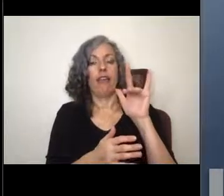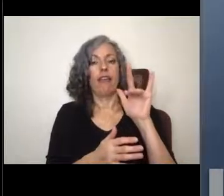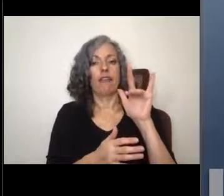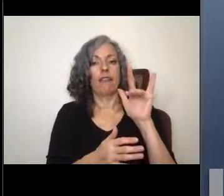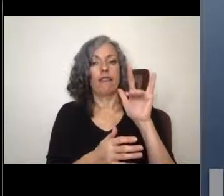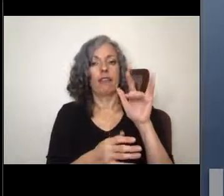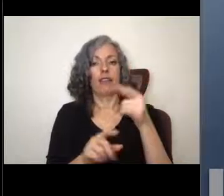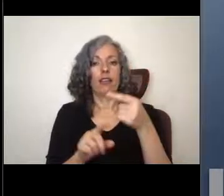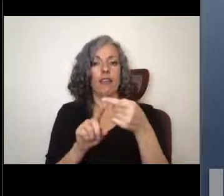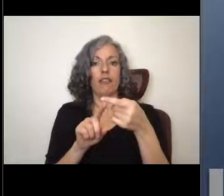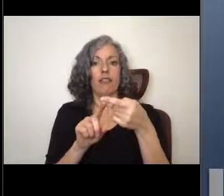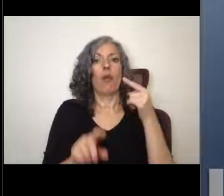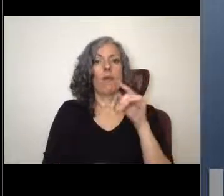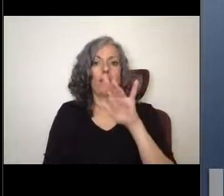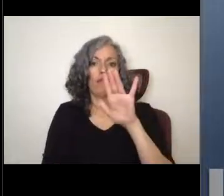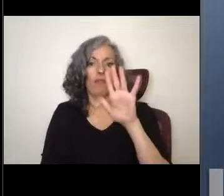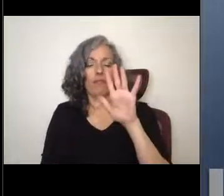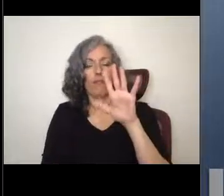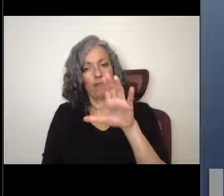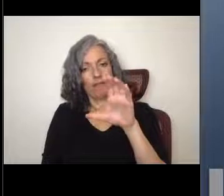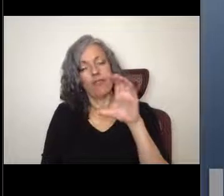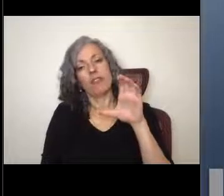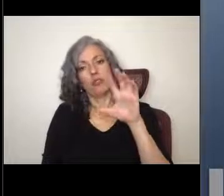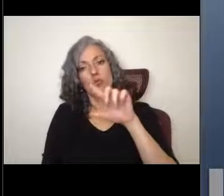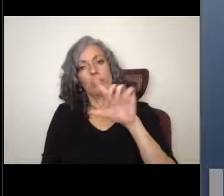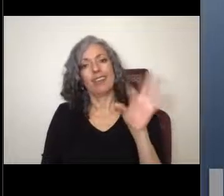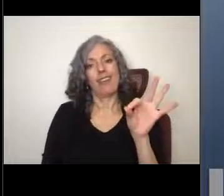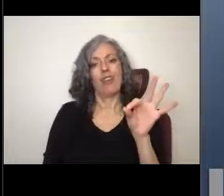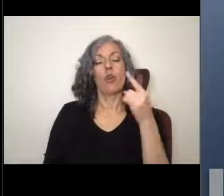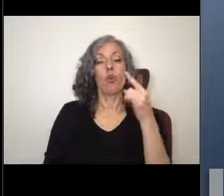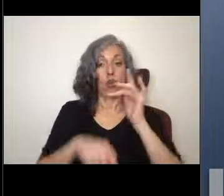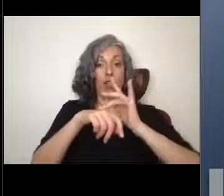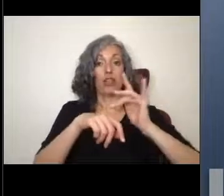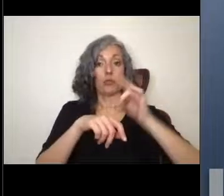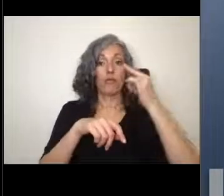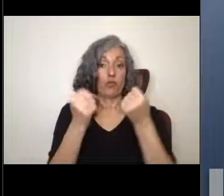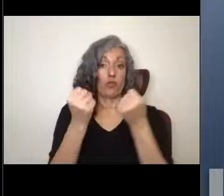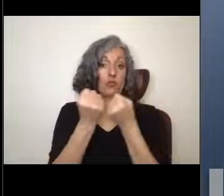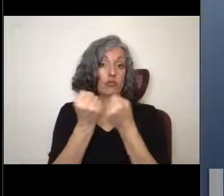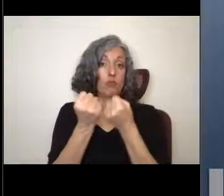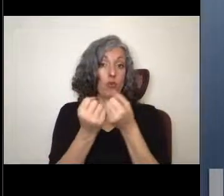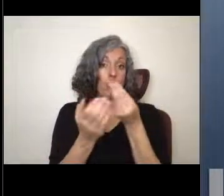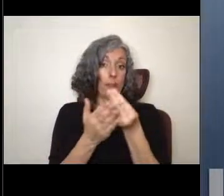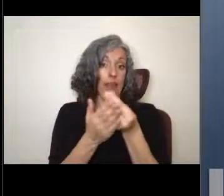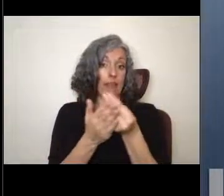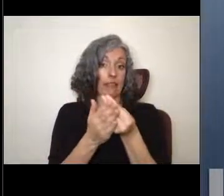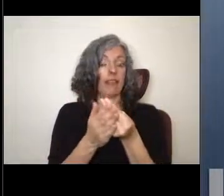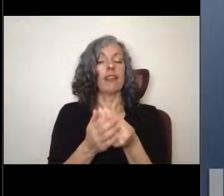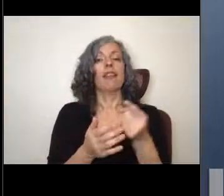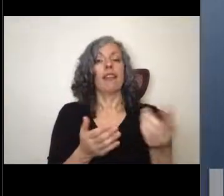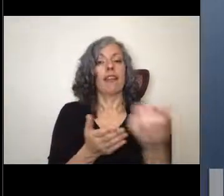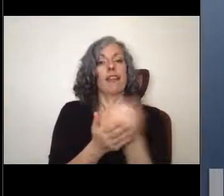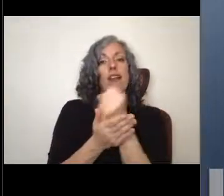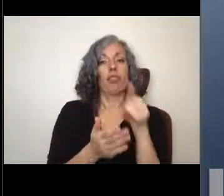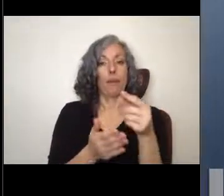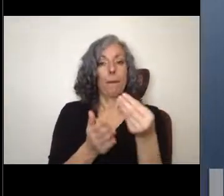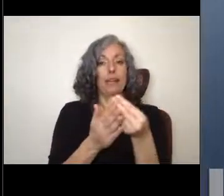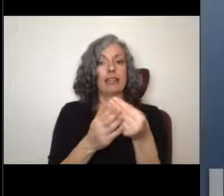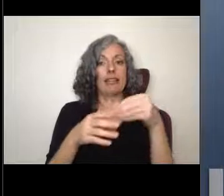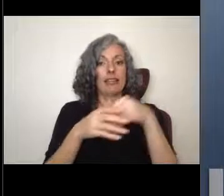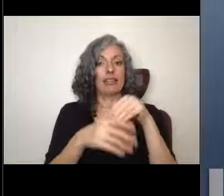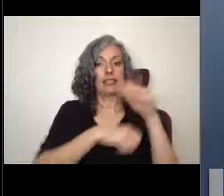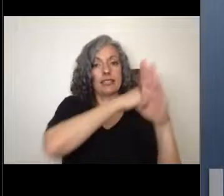539 eligible jurisdictions were deemed eligible for funding at that time. They began receiving their funds in September. The remaining